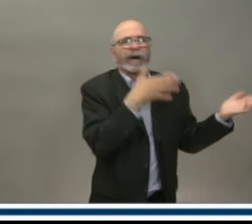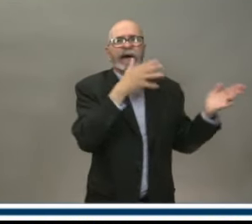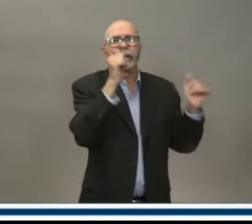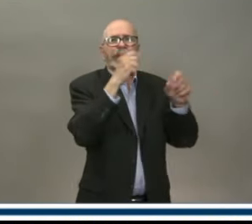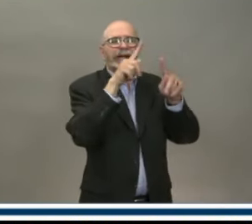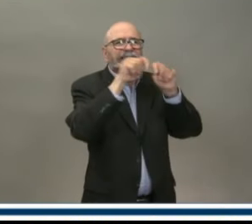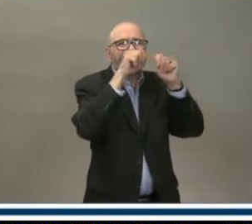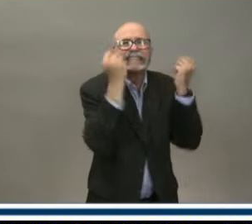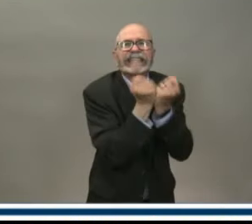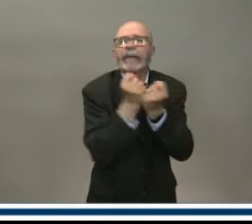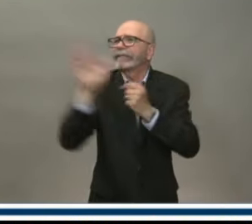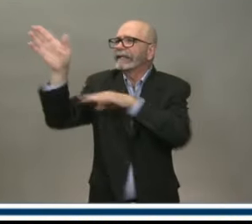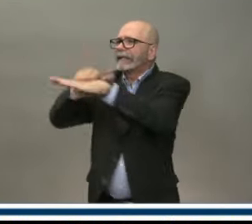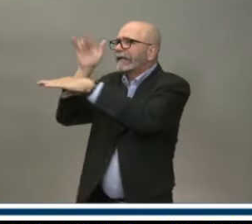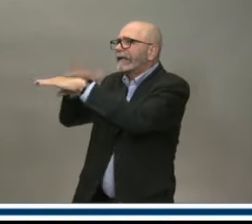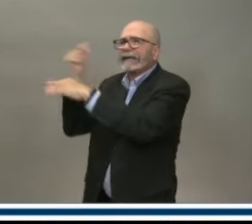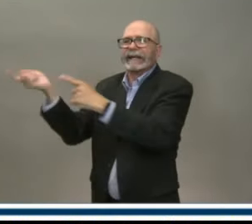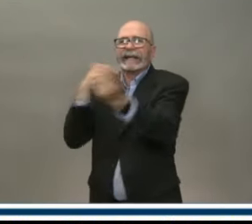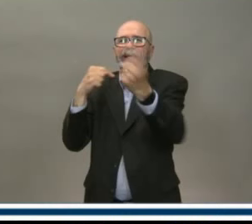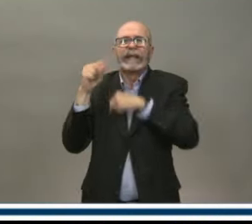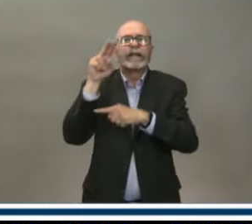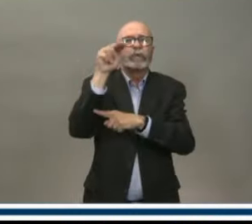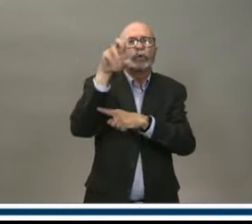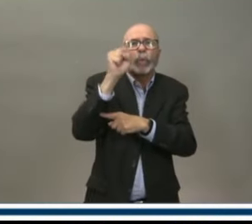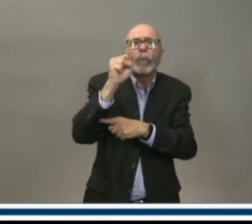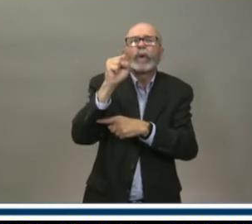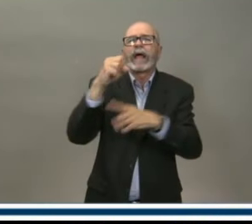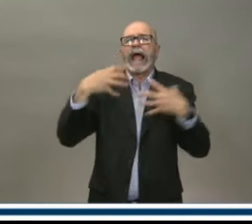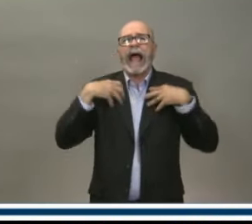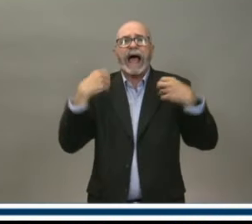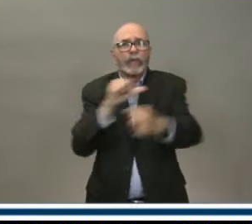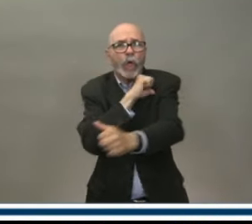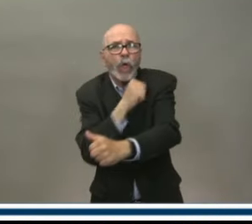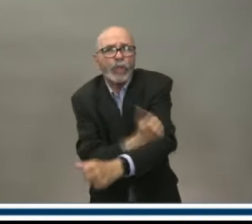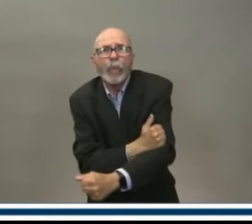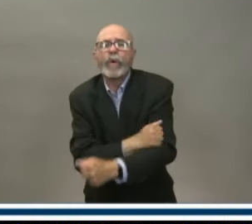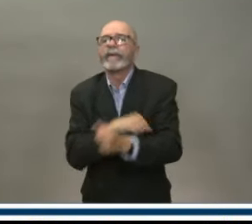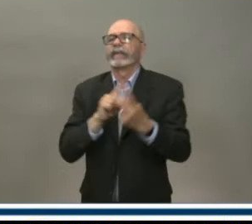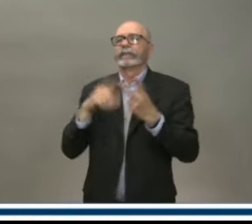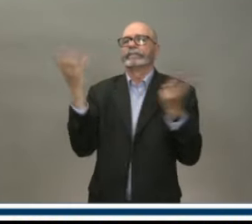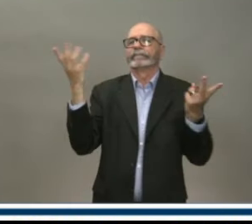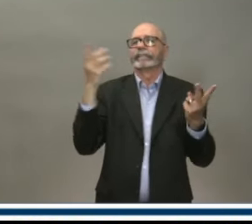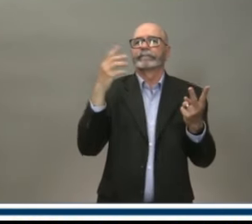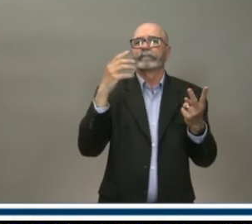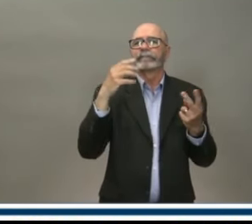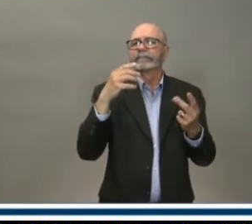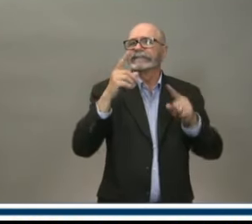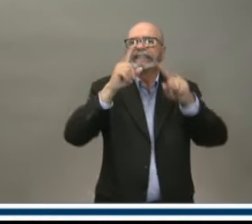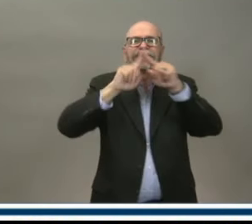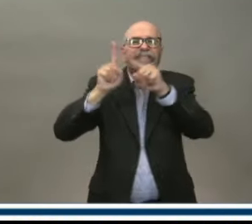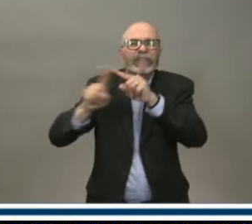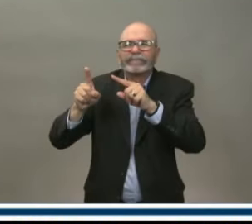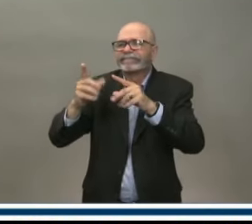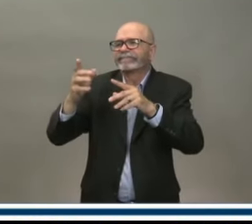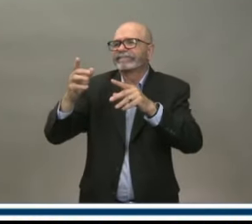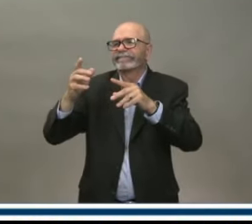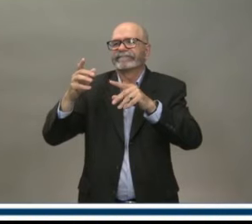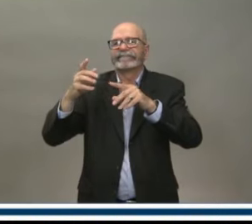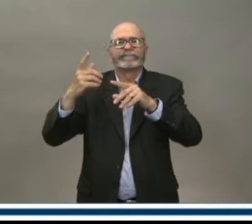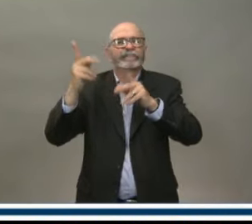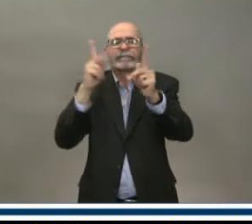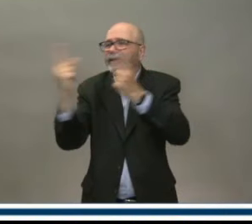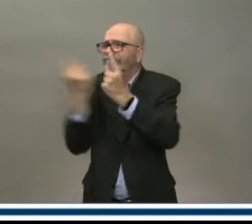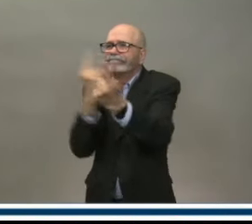Nova Scotia Health Authority, from other parts of the healthcare system. We recognize that there's still some ongoing challenges with